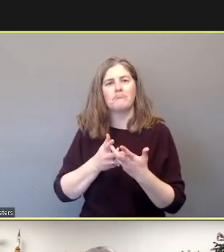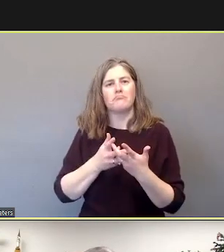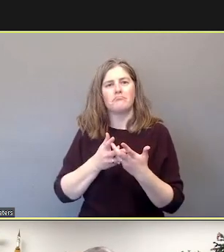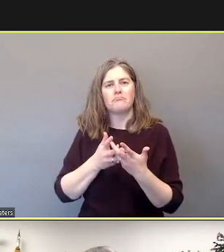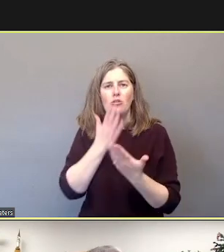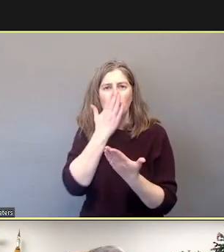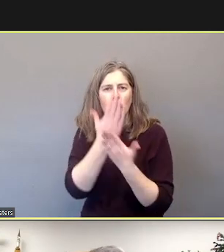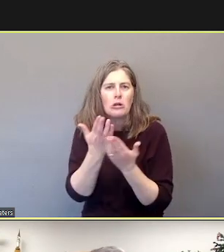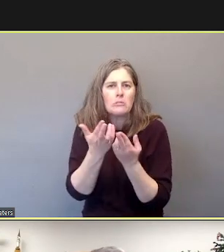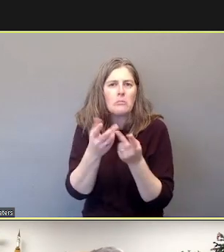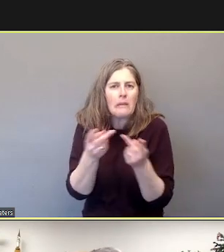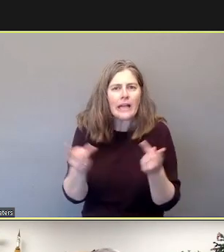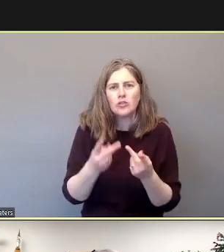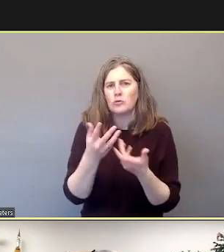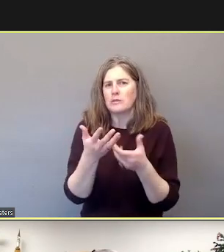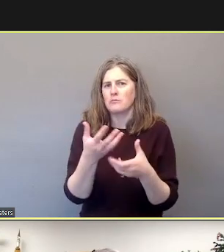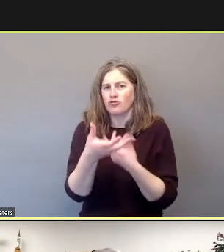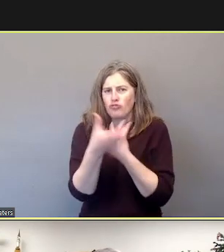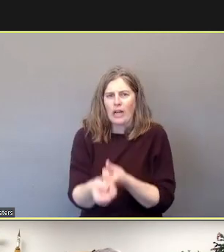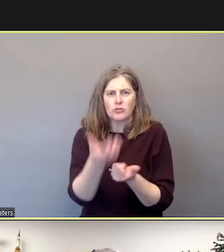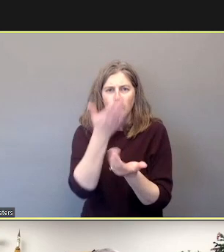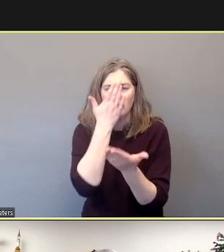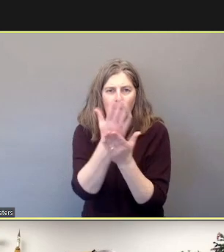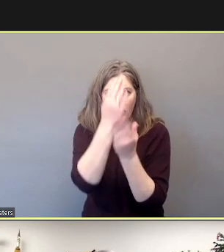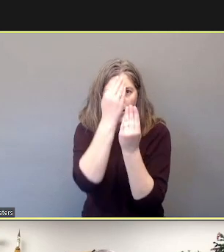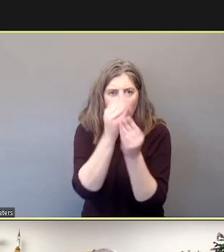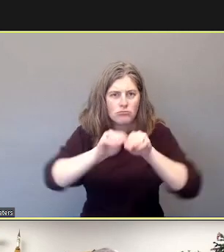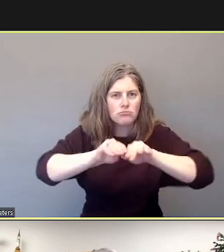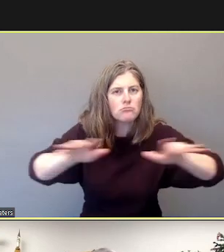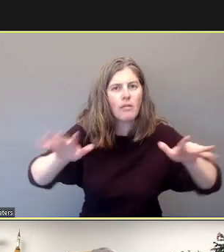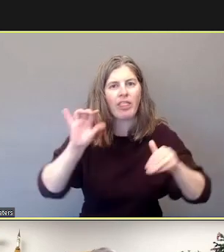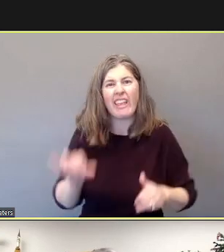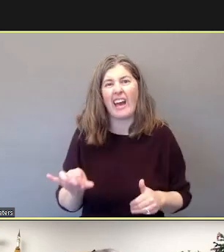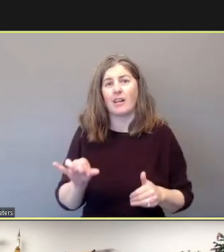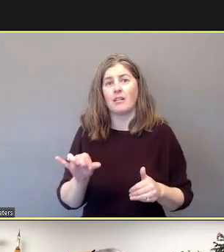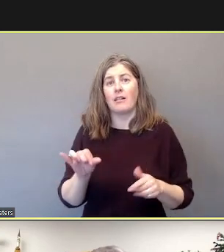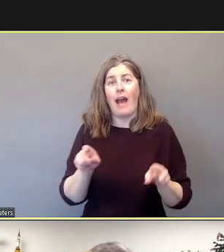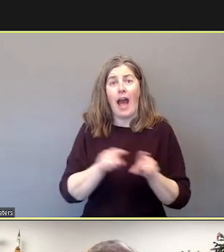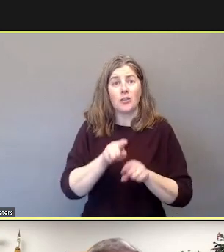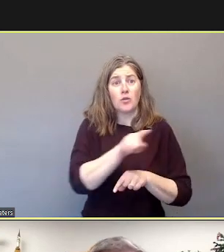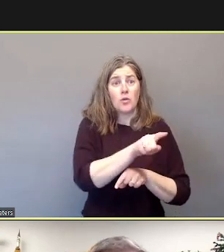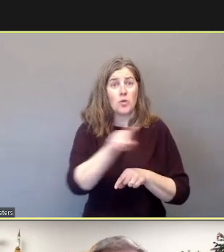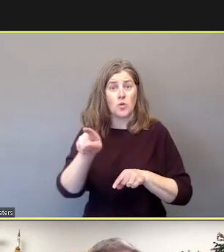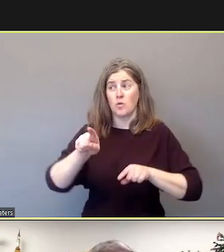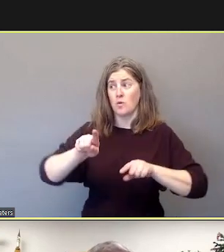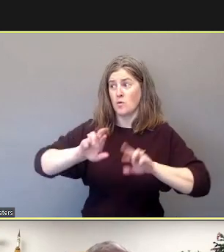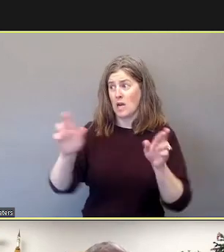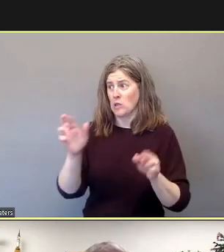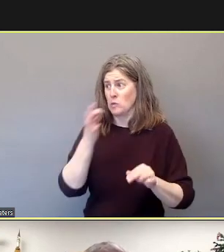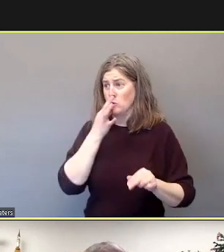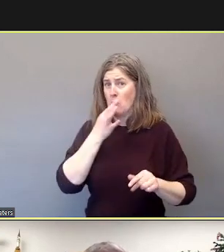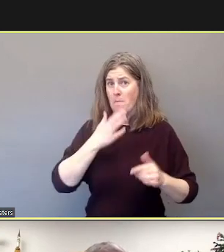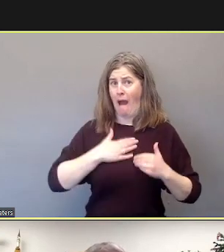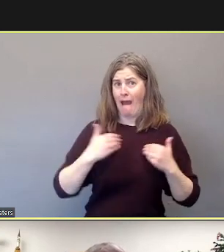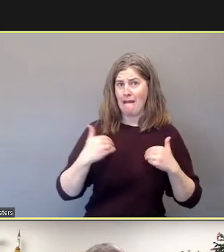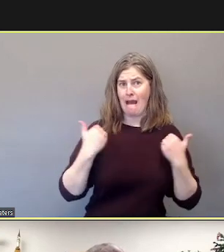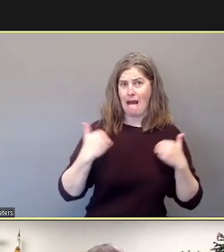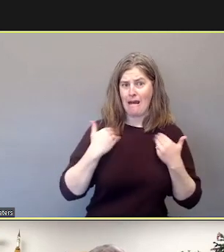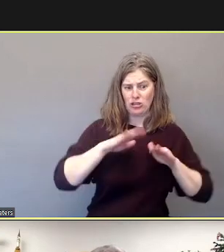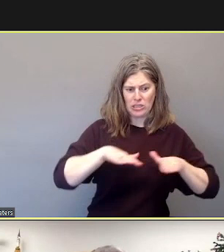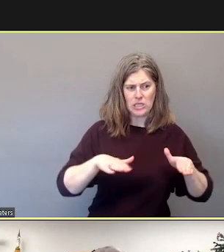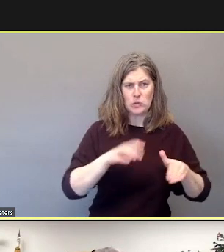sources of reliable information. And as you're getting ready to vaccinate your young folks, don't